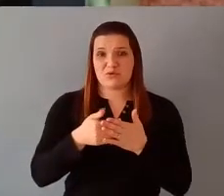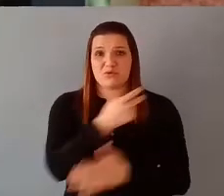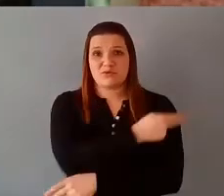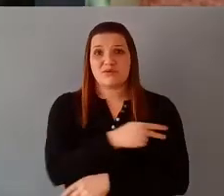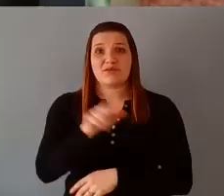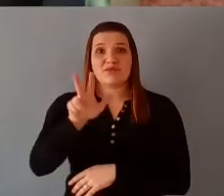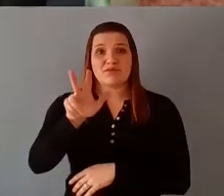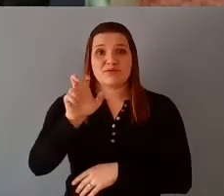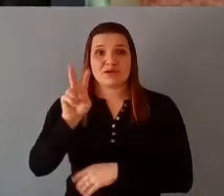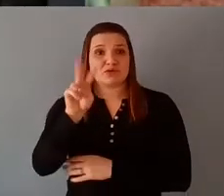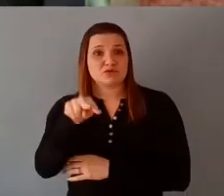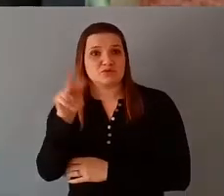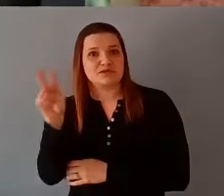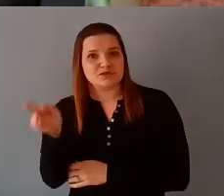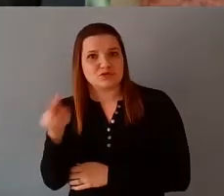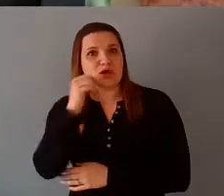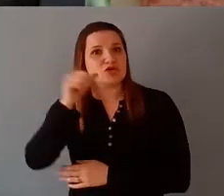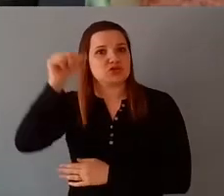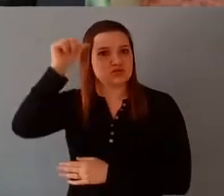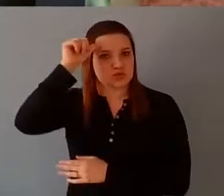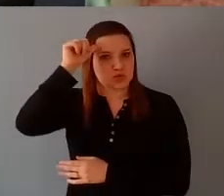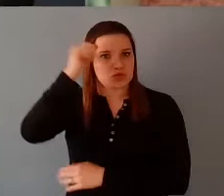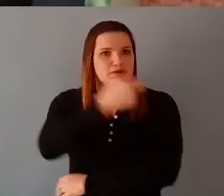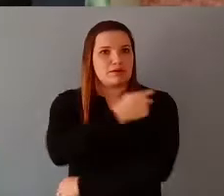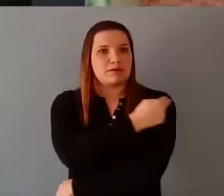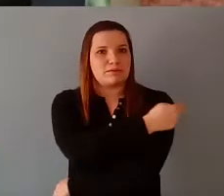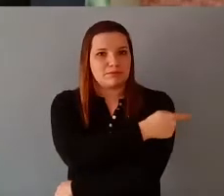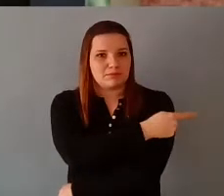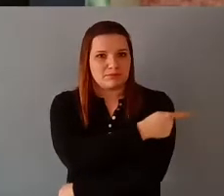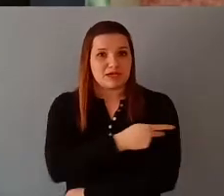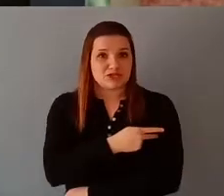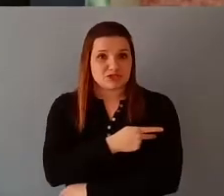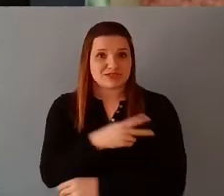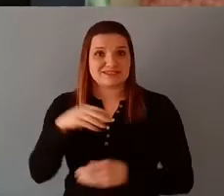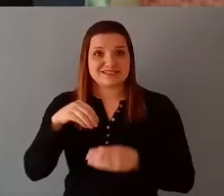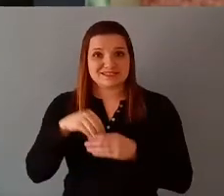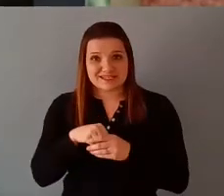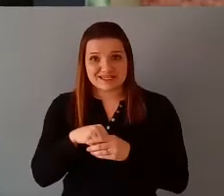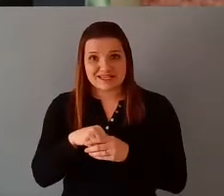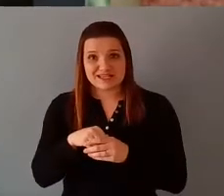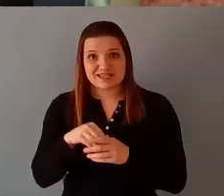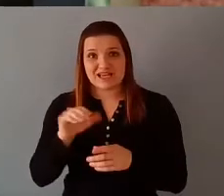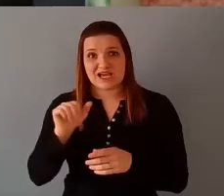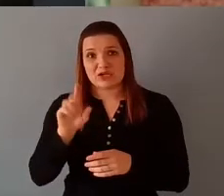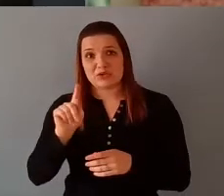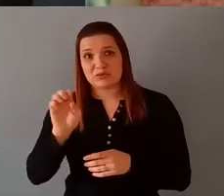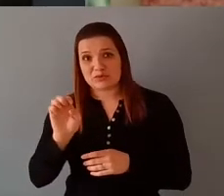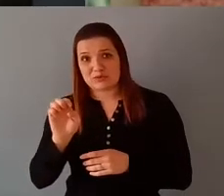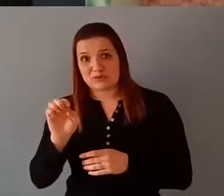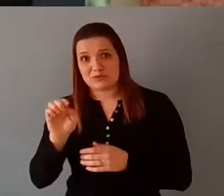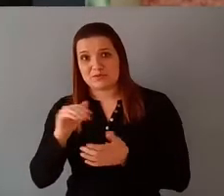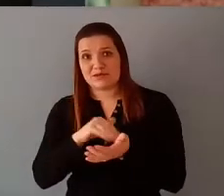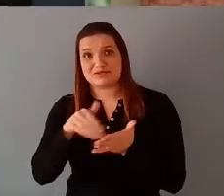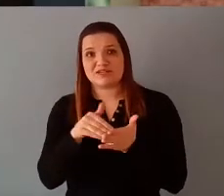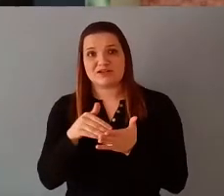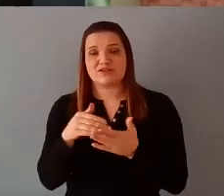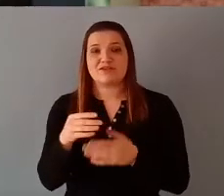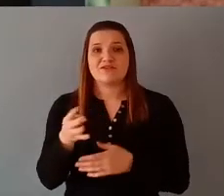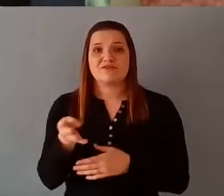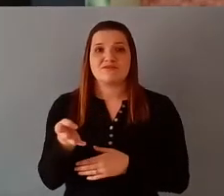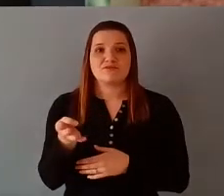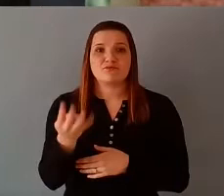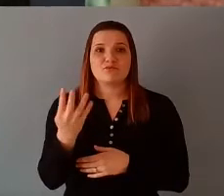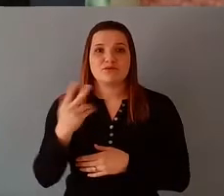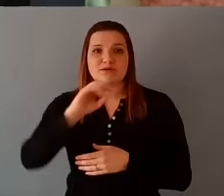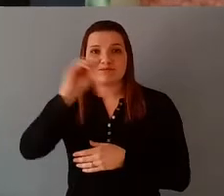322 adult patients in the acute medical center, of which 43% have an admitting diagnosis